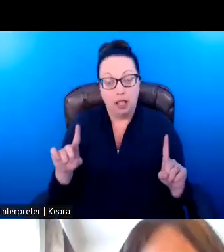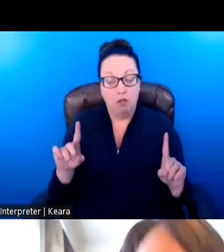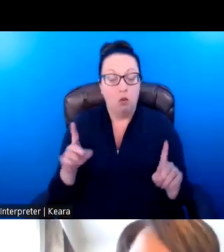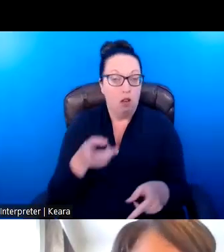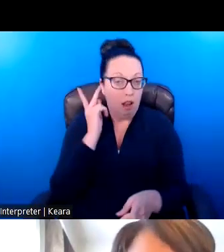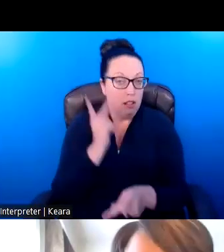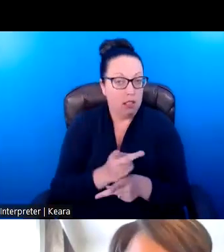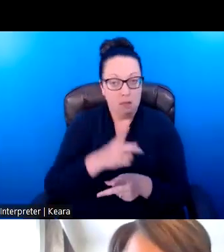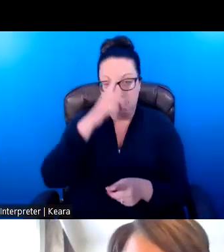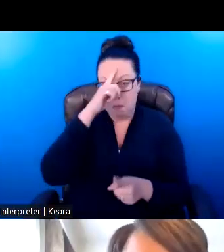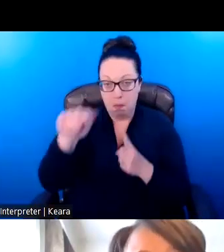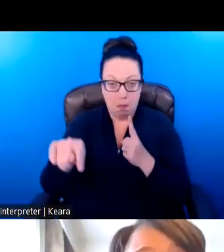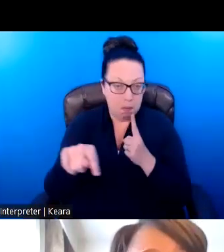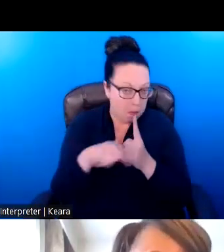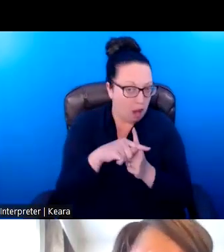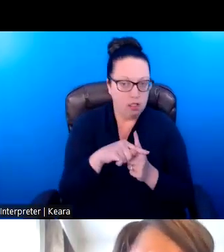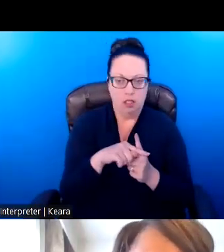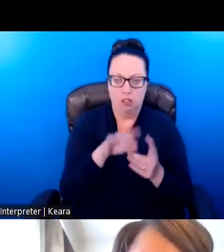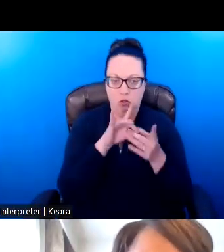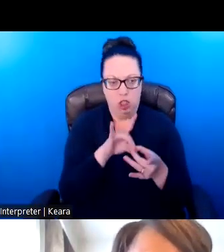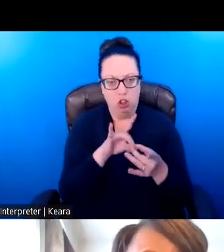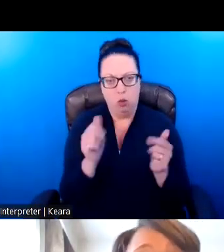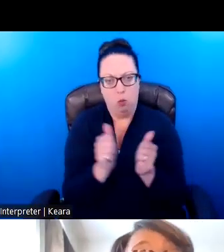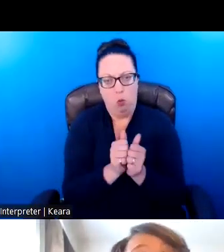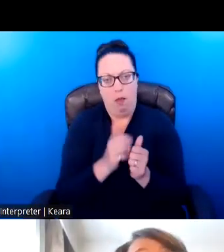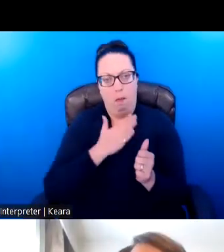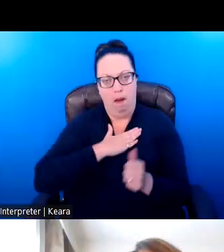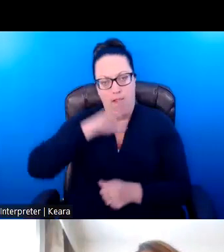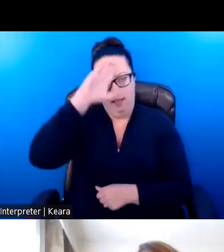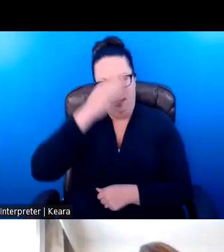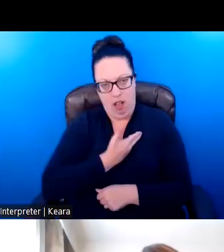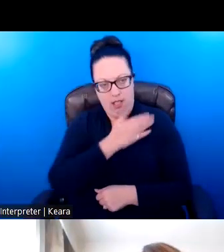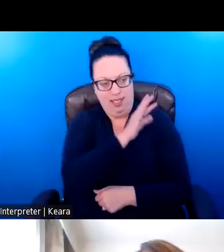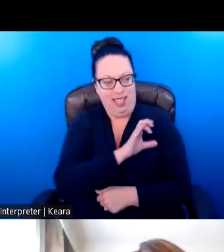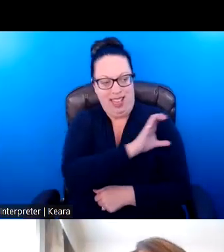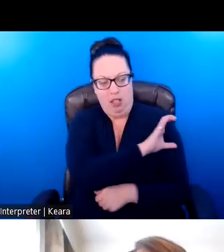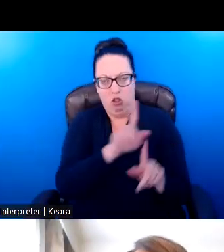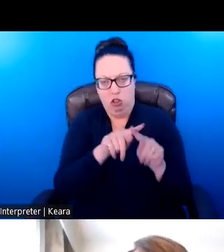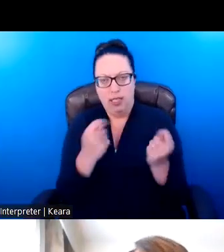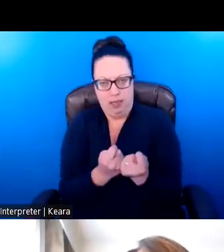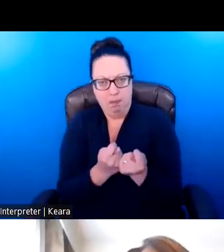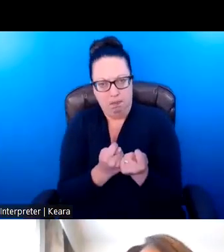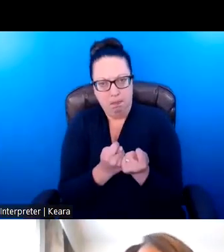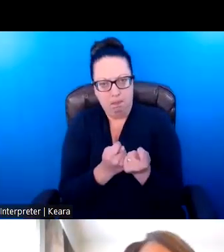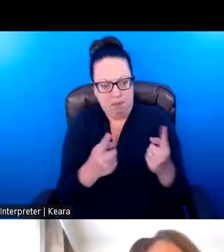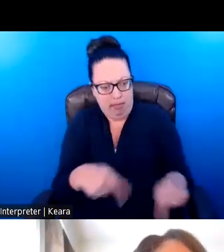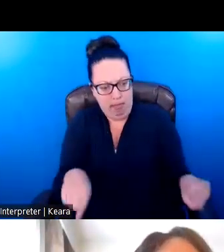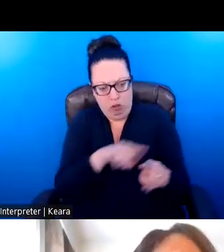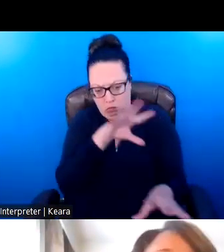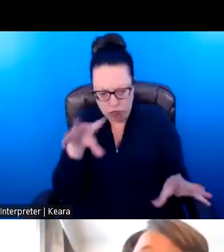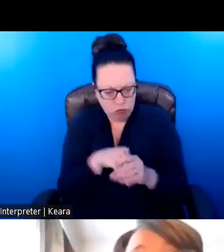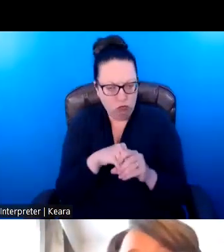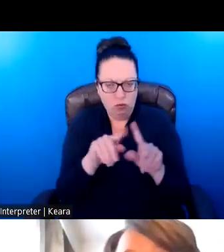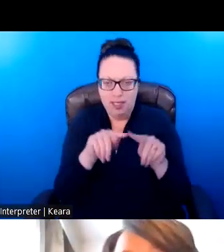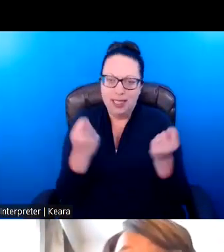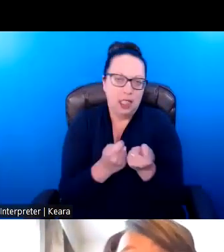a positive relationship with my son's clinical team. I look at them as part of the team, not trying to